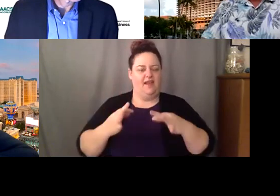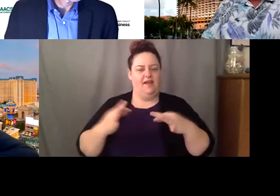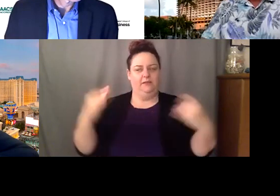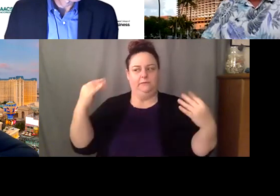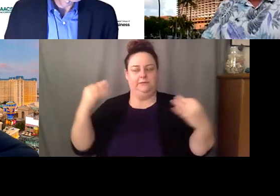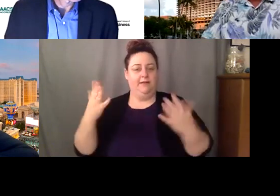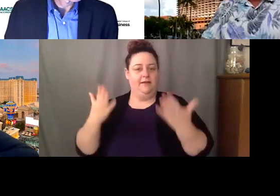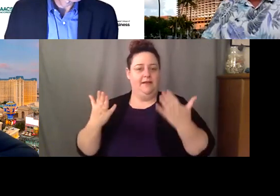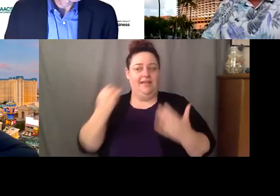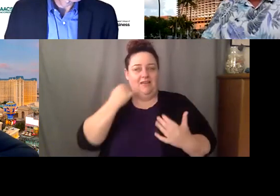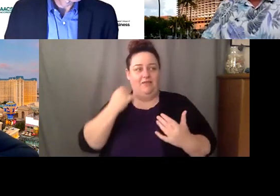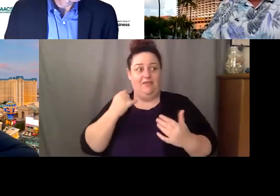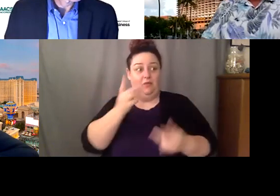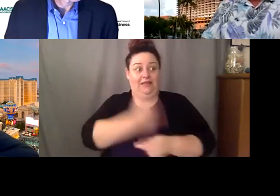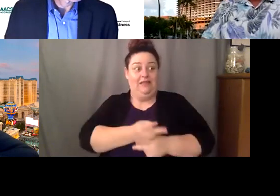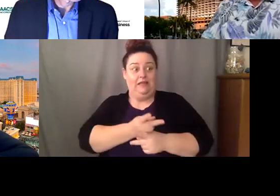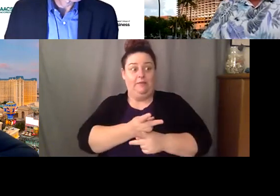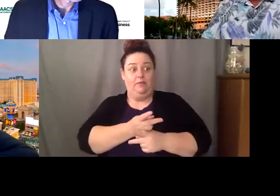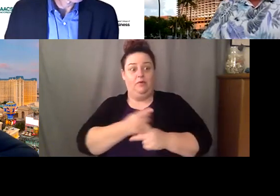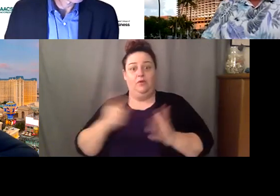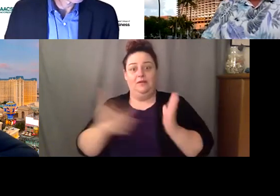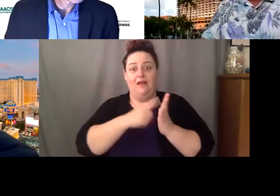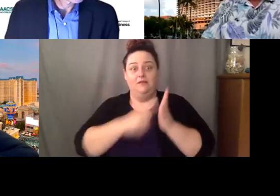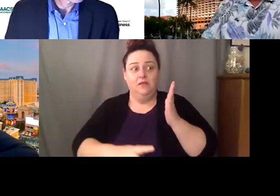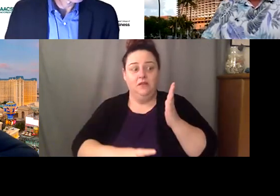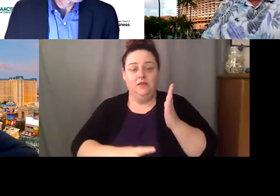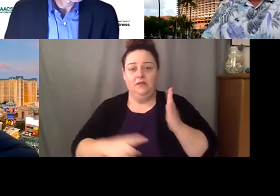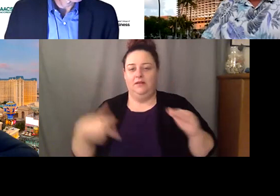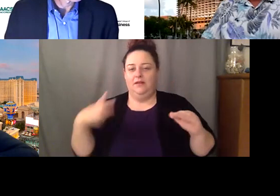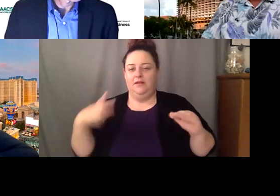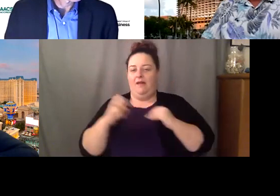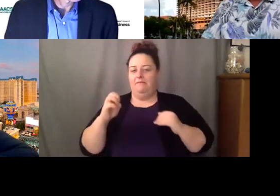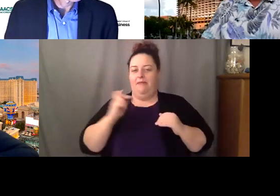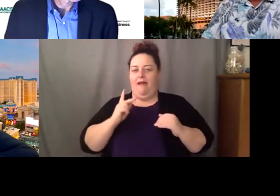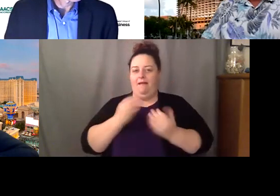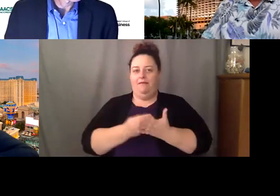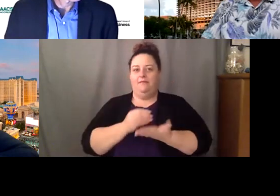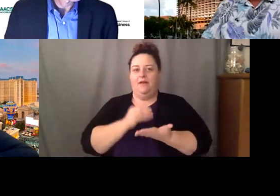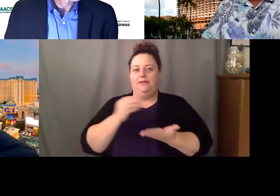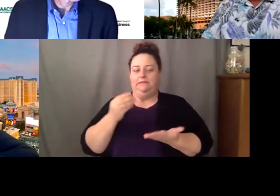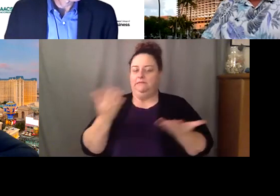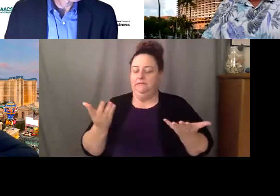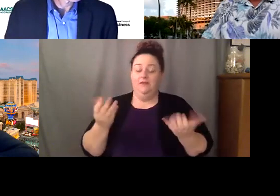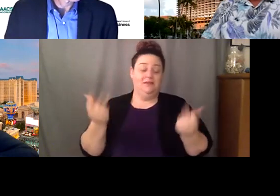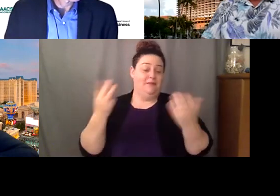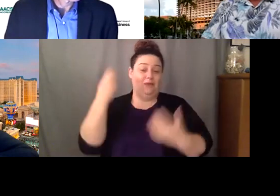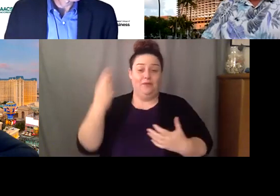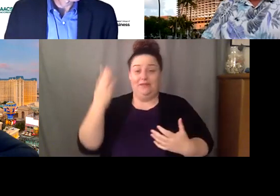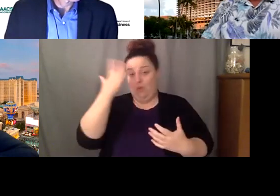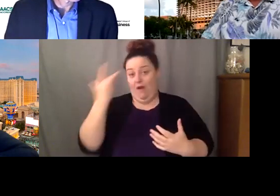know, cancel or you know, cut back. And there's a myriad of reasons that, you know, an